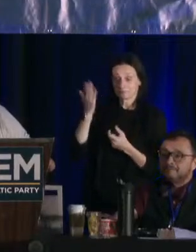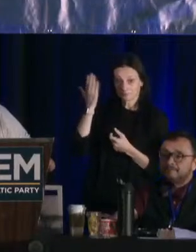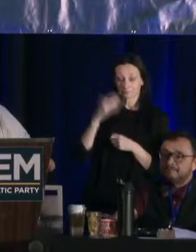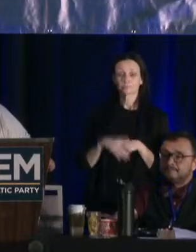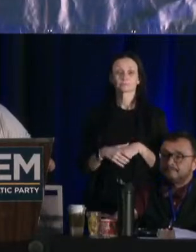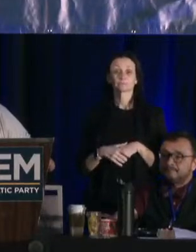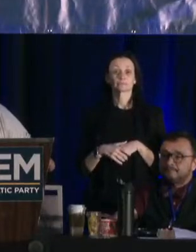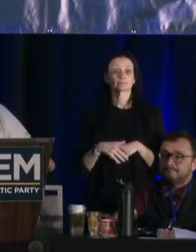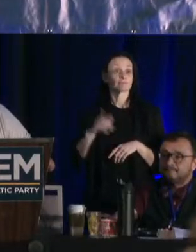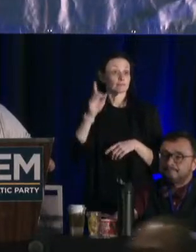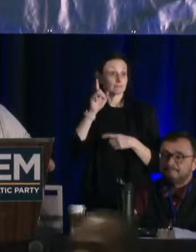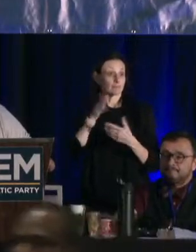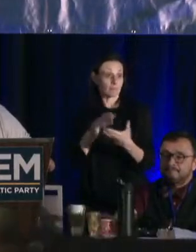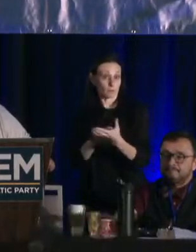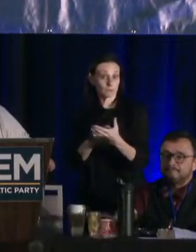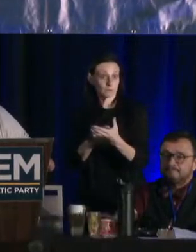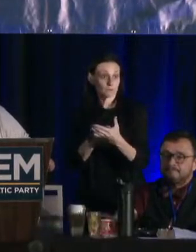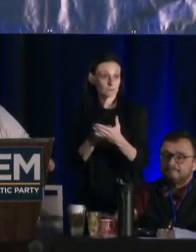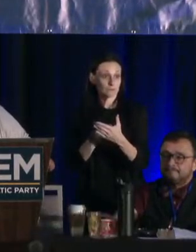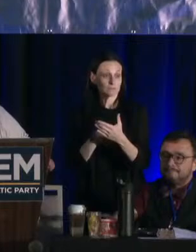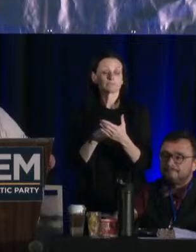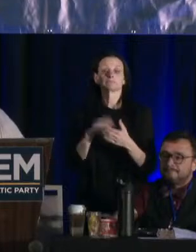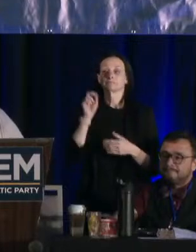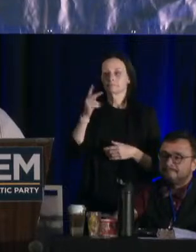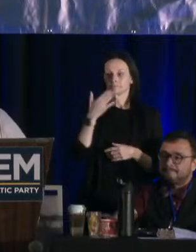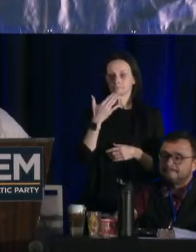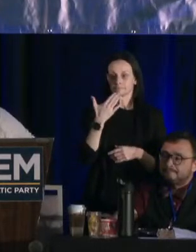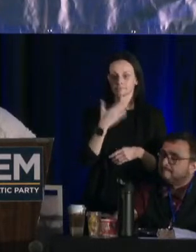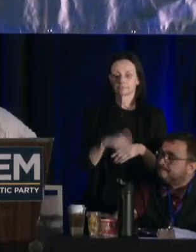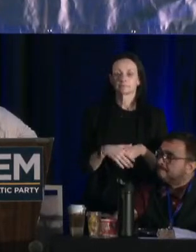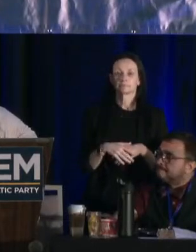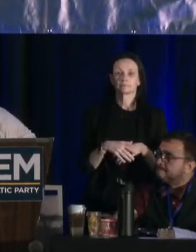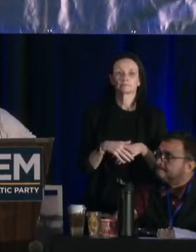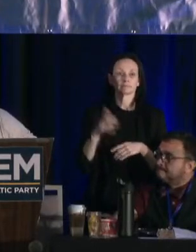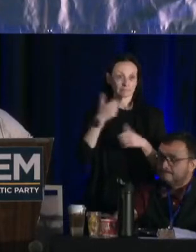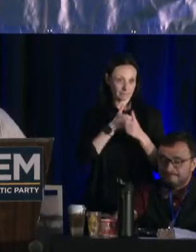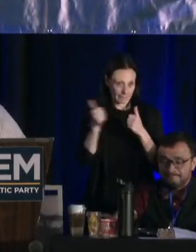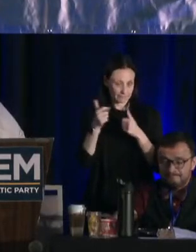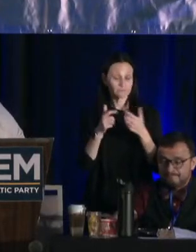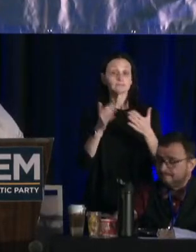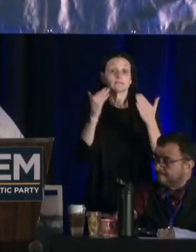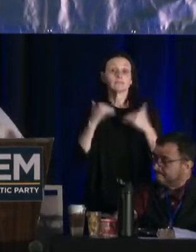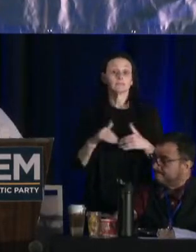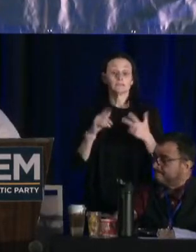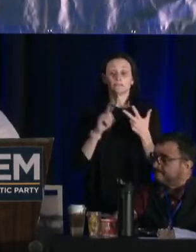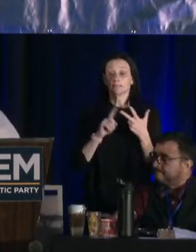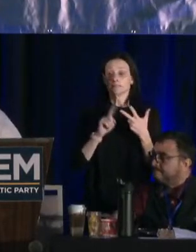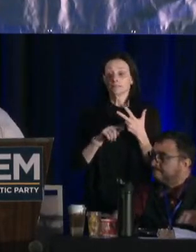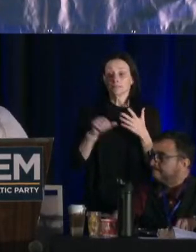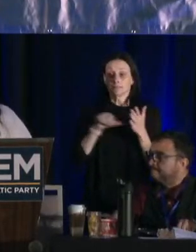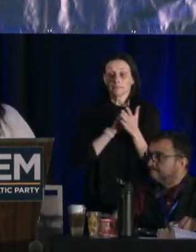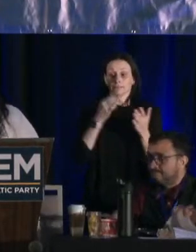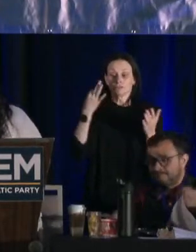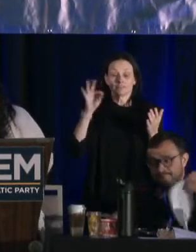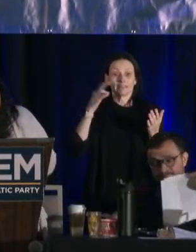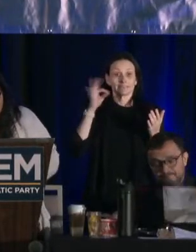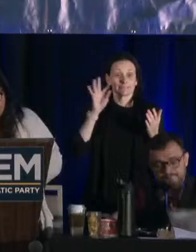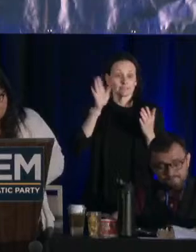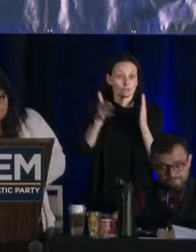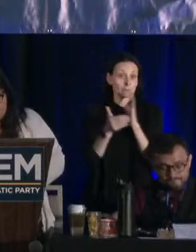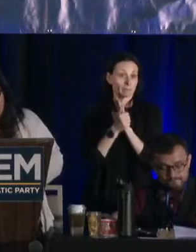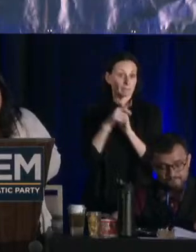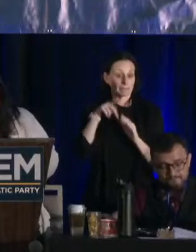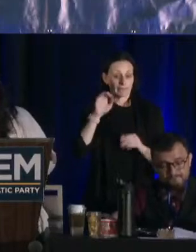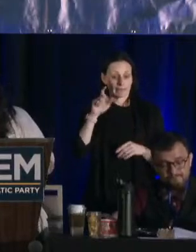Aye. Any opposed? Thank you. That bylaw amendment passes. The next item is on page 19 of your